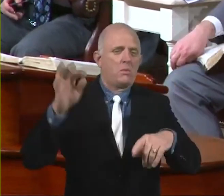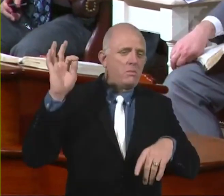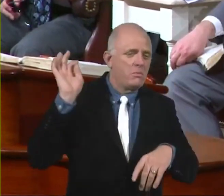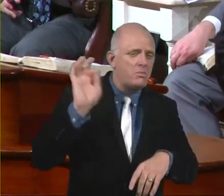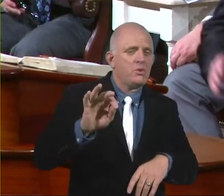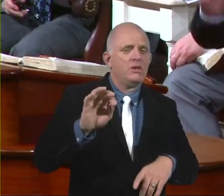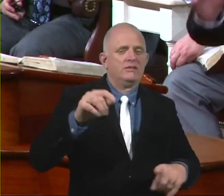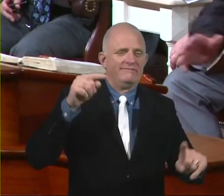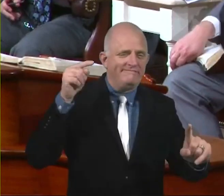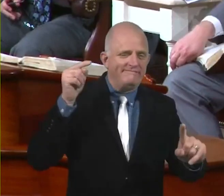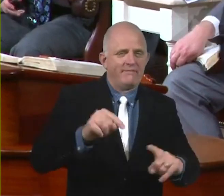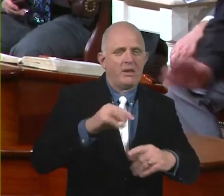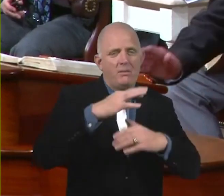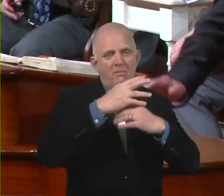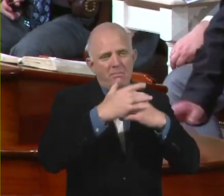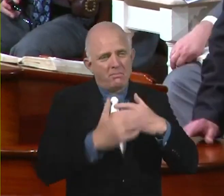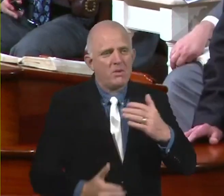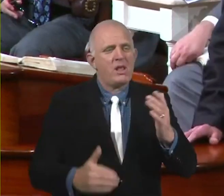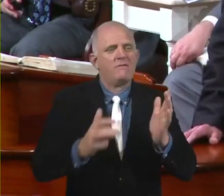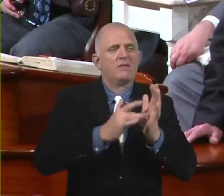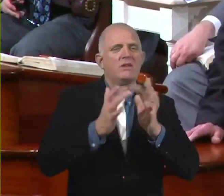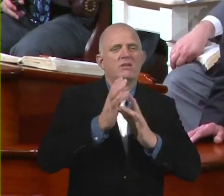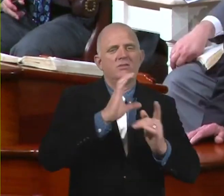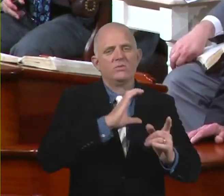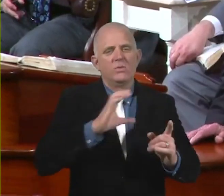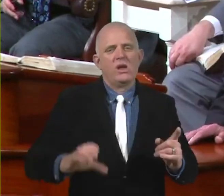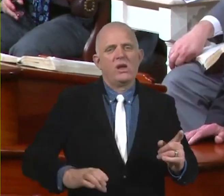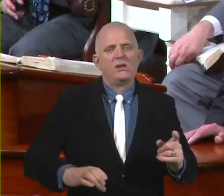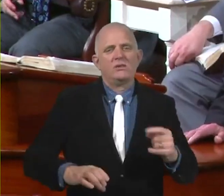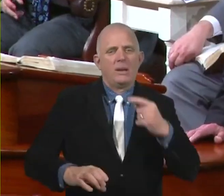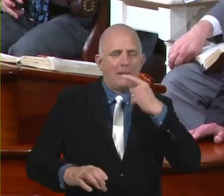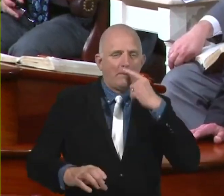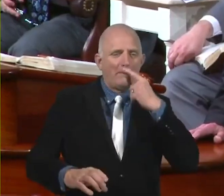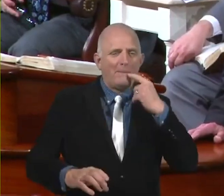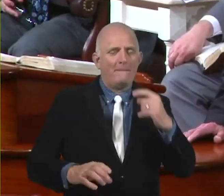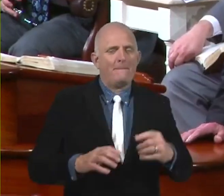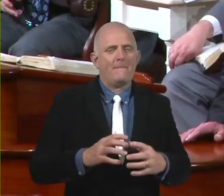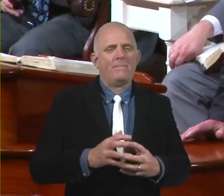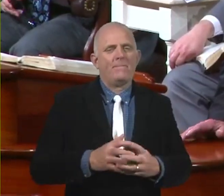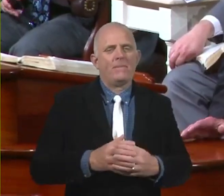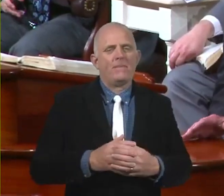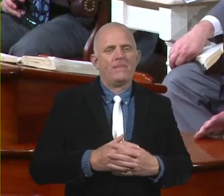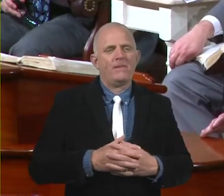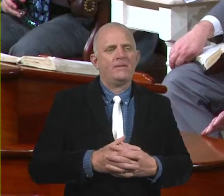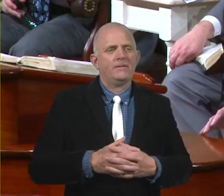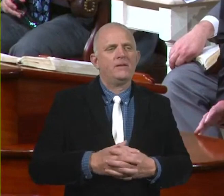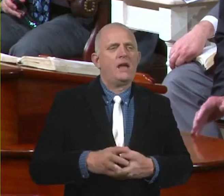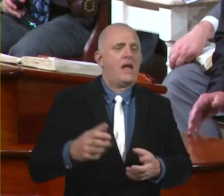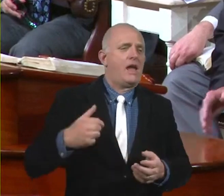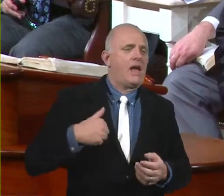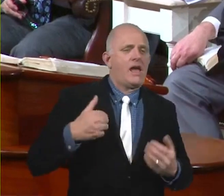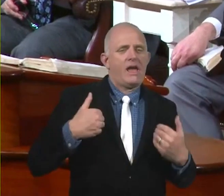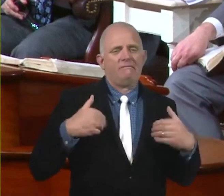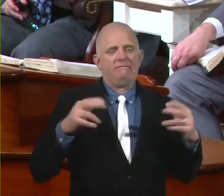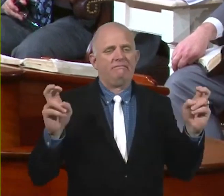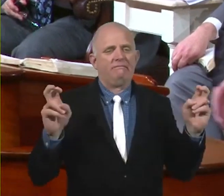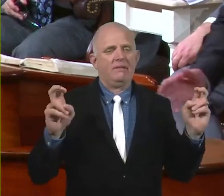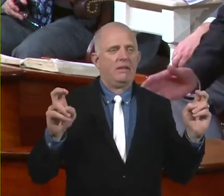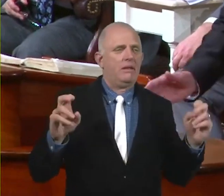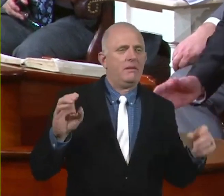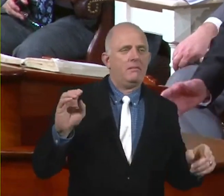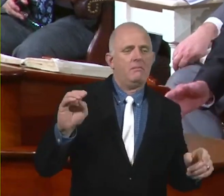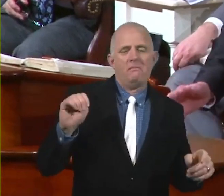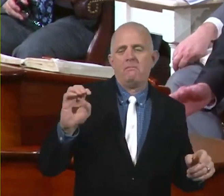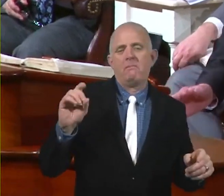on the blood of Jesus Christ. We got these modern versions, and they say, well, will